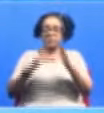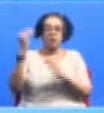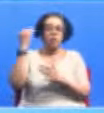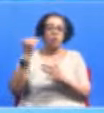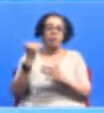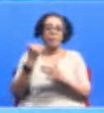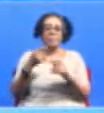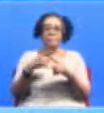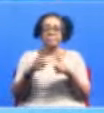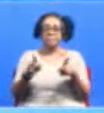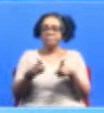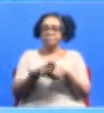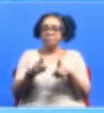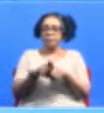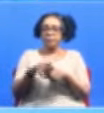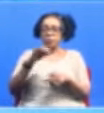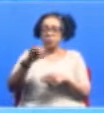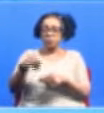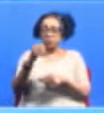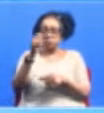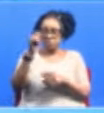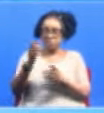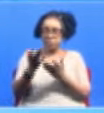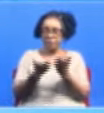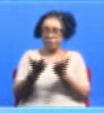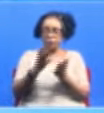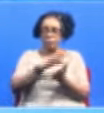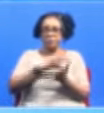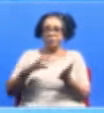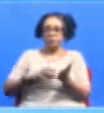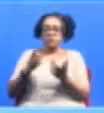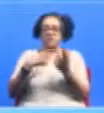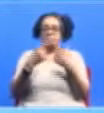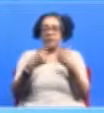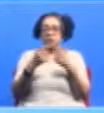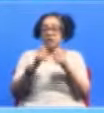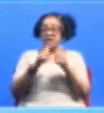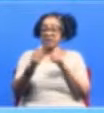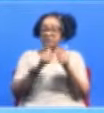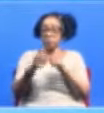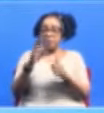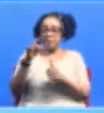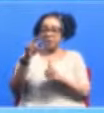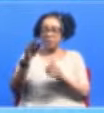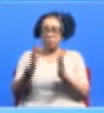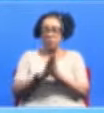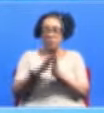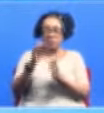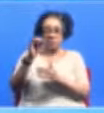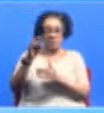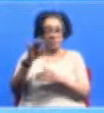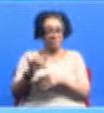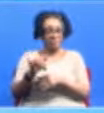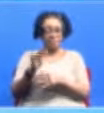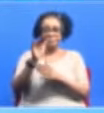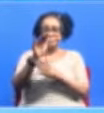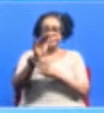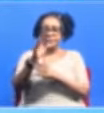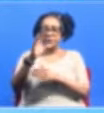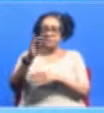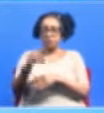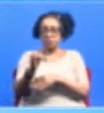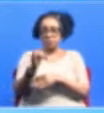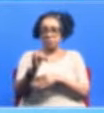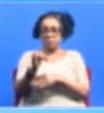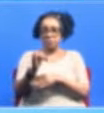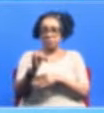Service Commission, Ahmednassir, while speaking exclusively to NTV's Sydney Chazima, called out Chief Justice Martha Koome, claiming